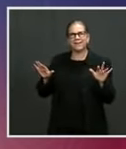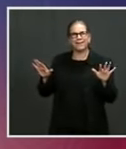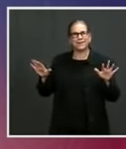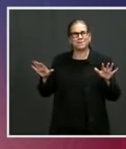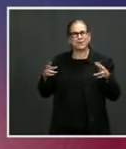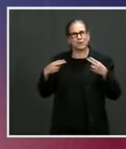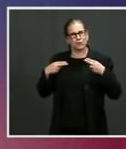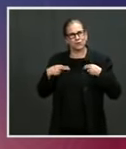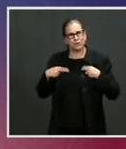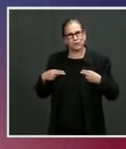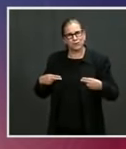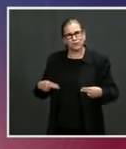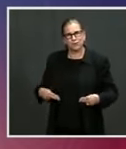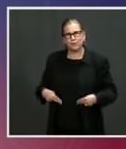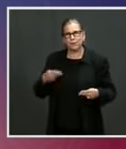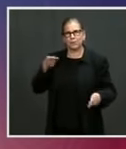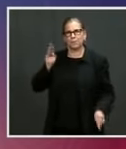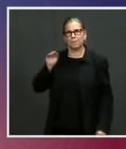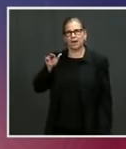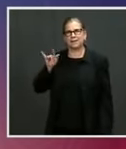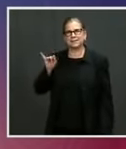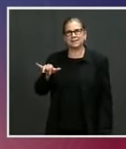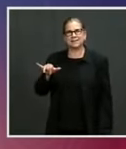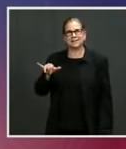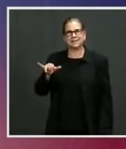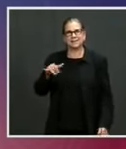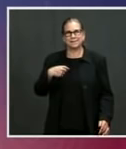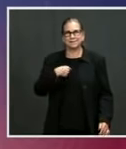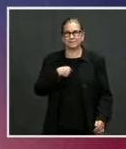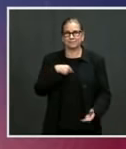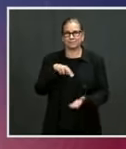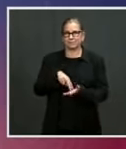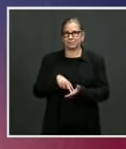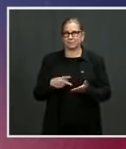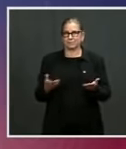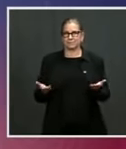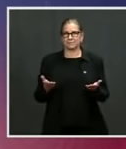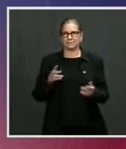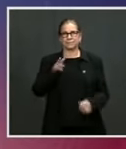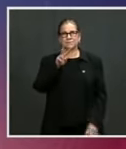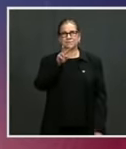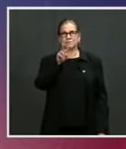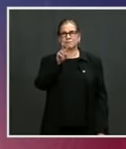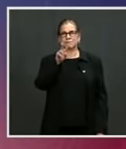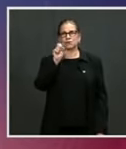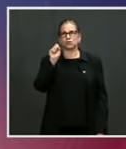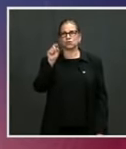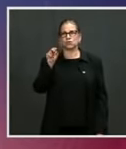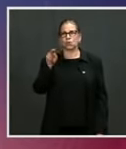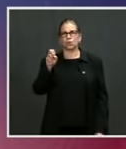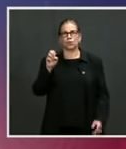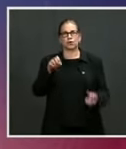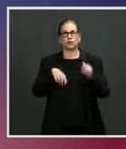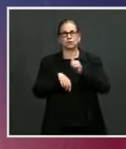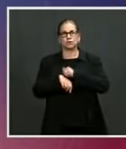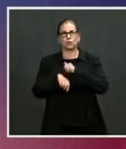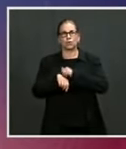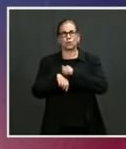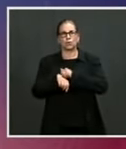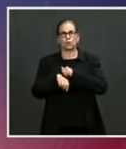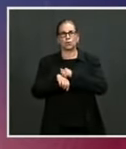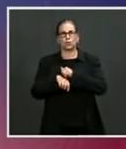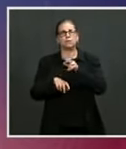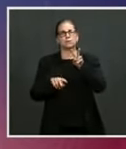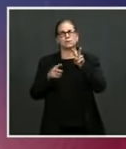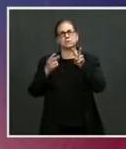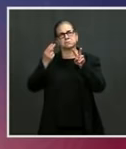For while we stand amid monuments of stone, we must never forget that each of these markers,